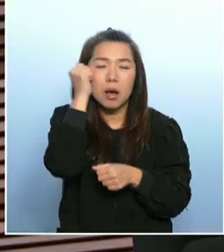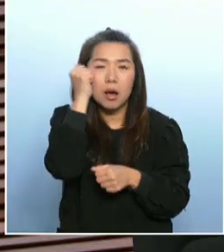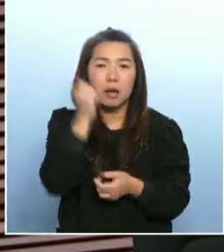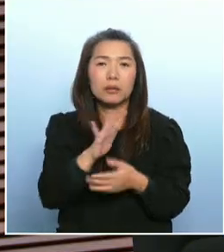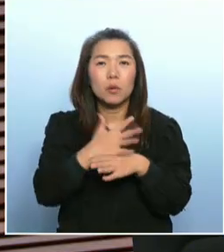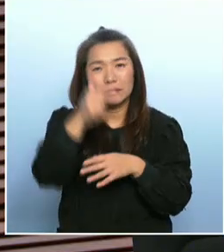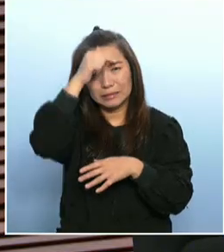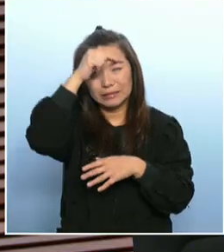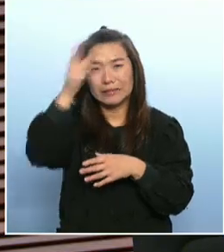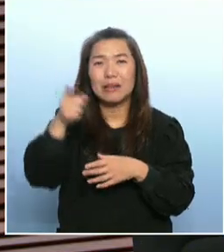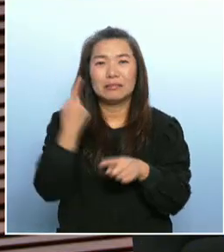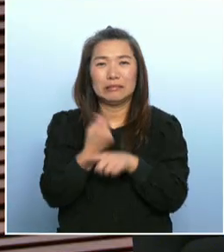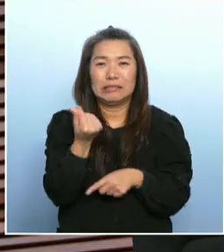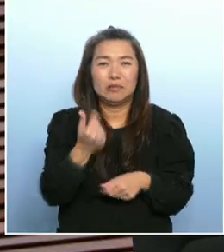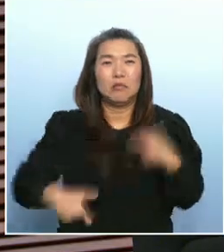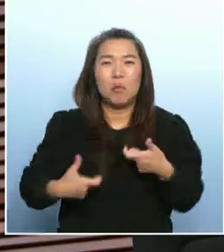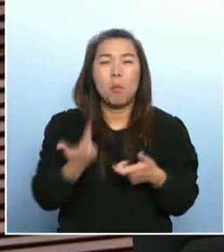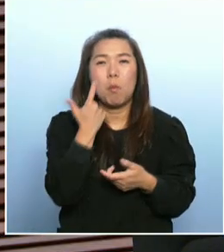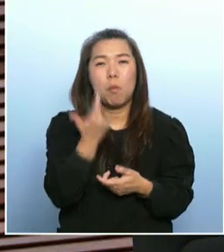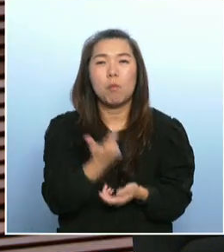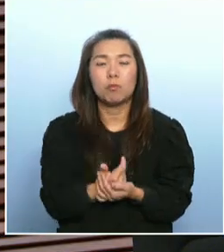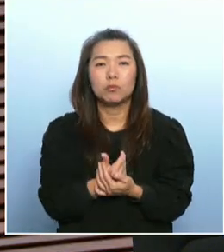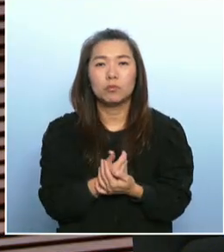It's hard for us to